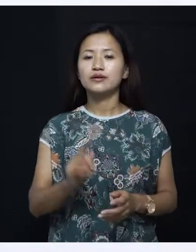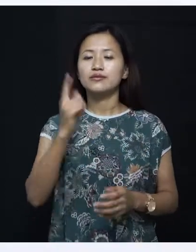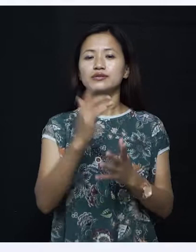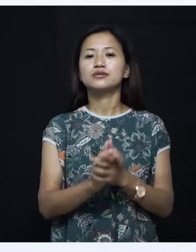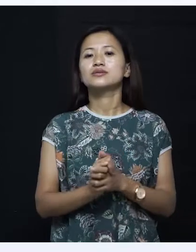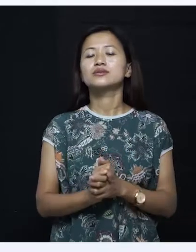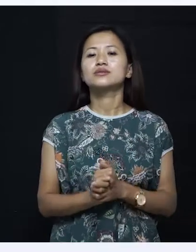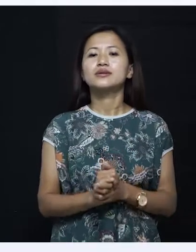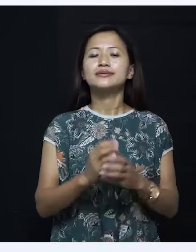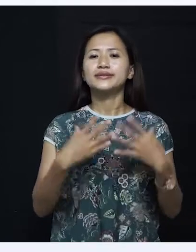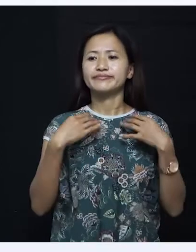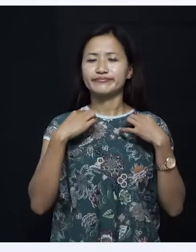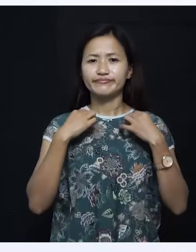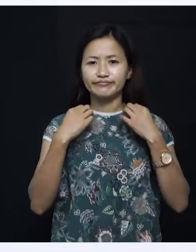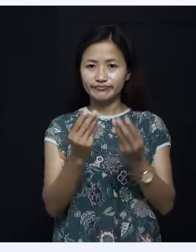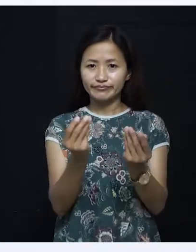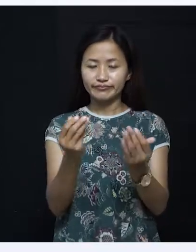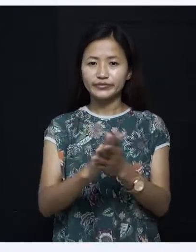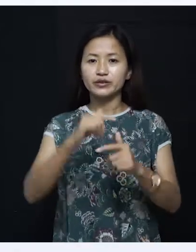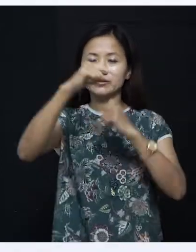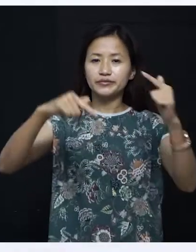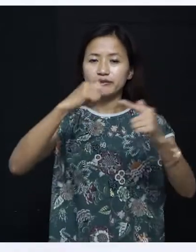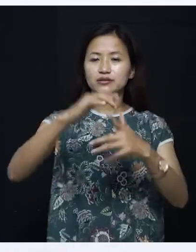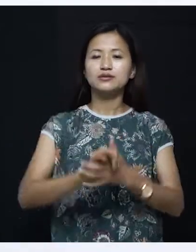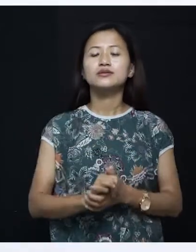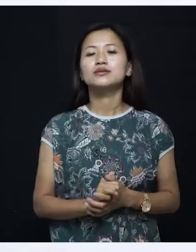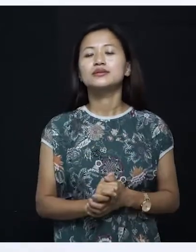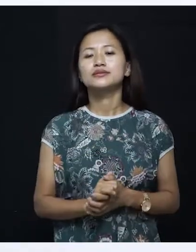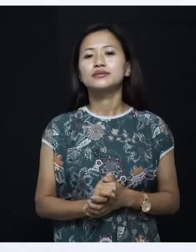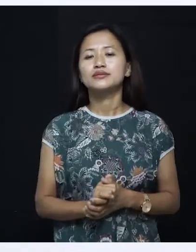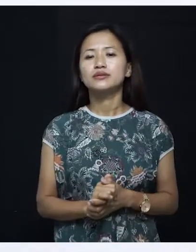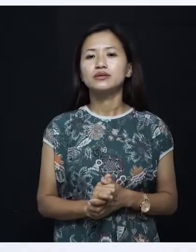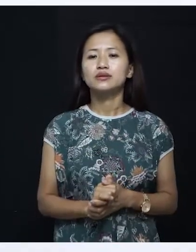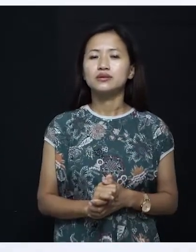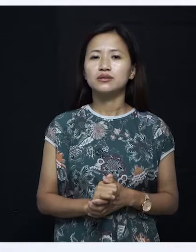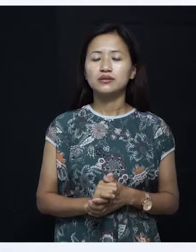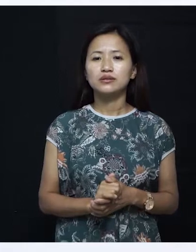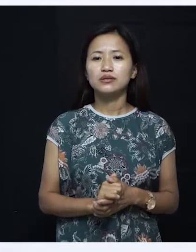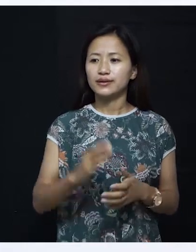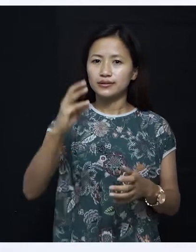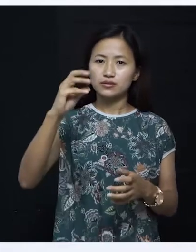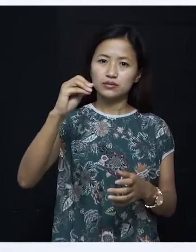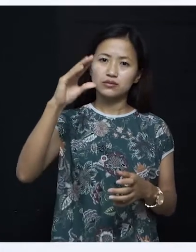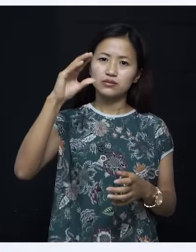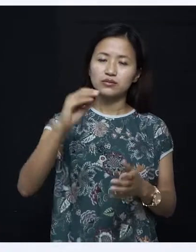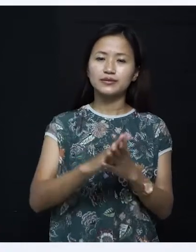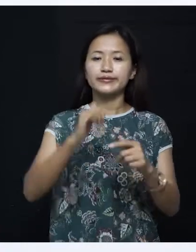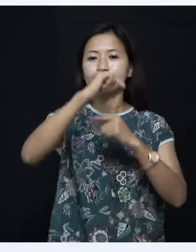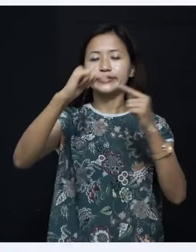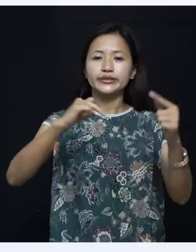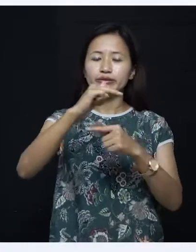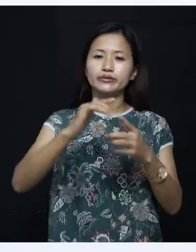have this textile industry. Now this textile industry and cotton industry, that is the second